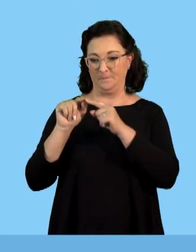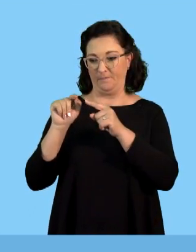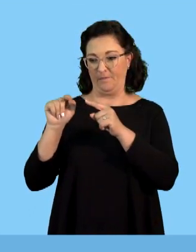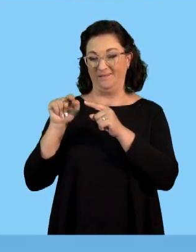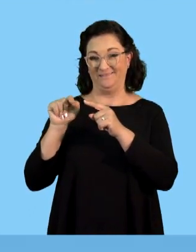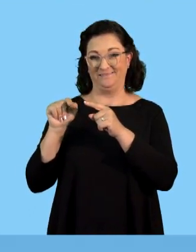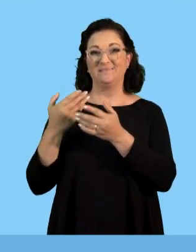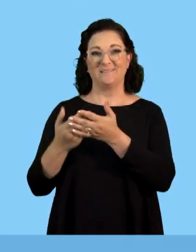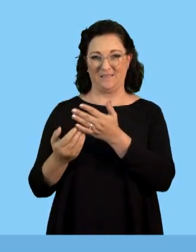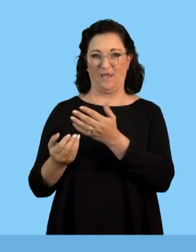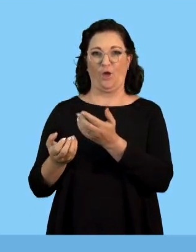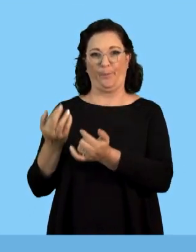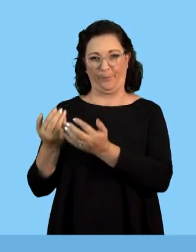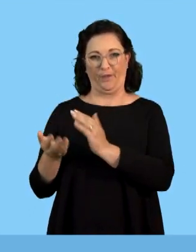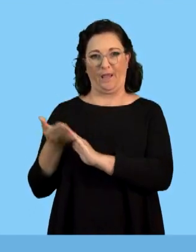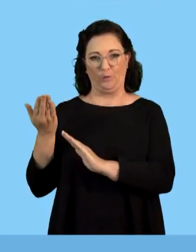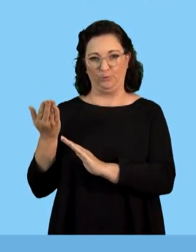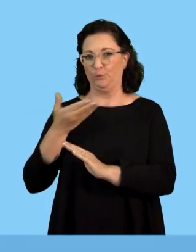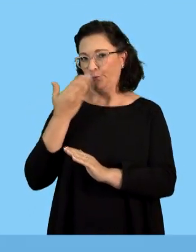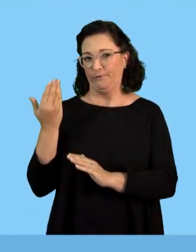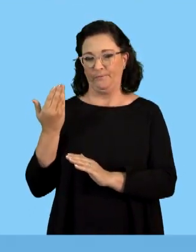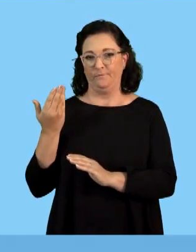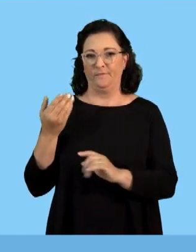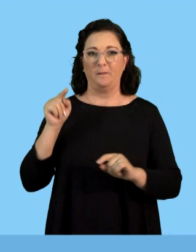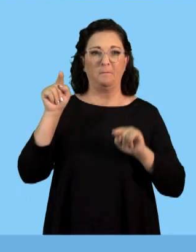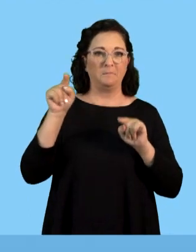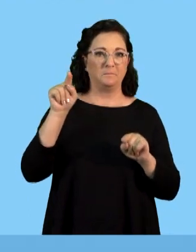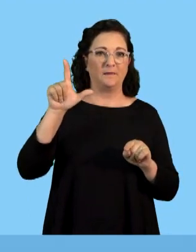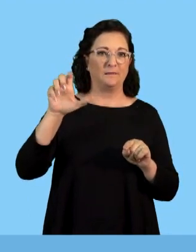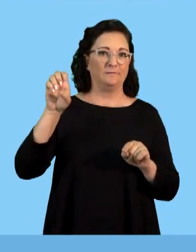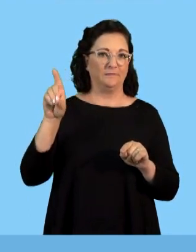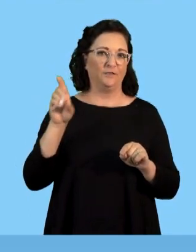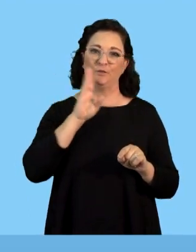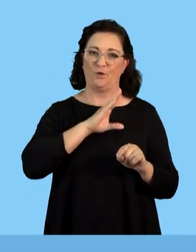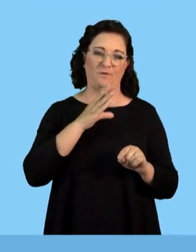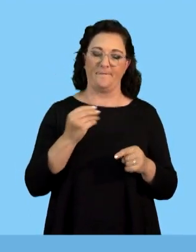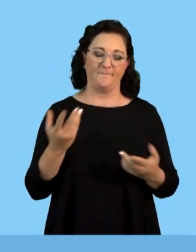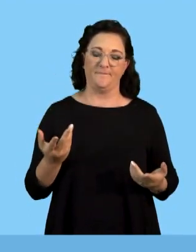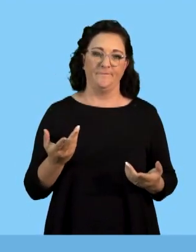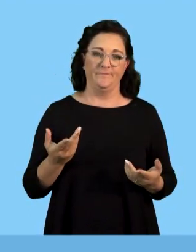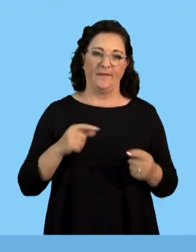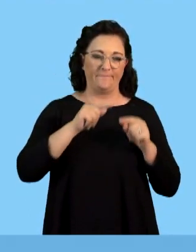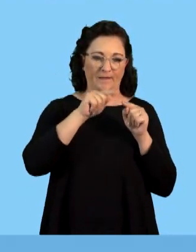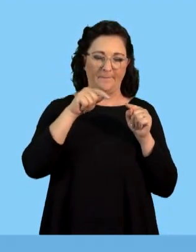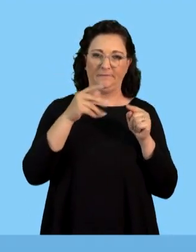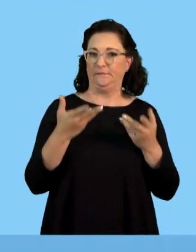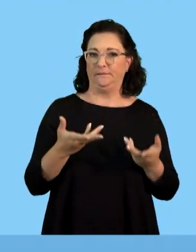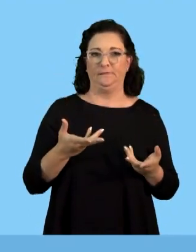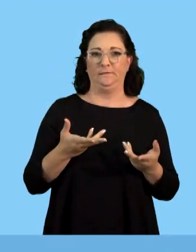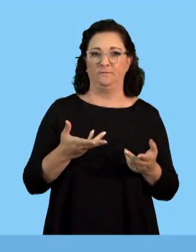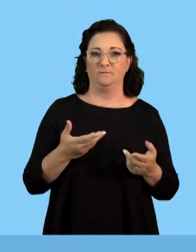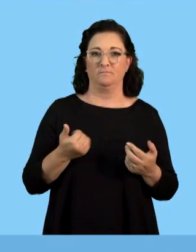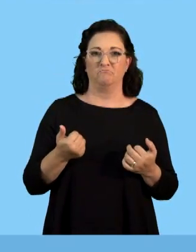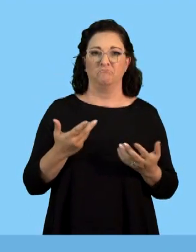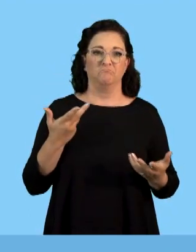that means we need to replace the light bulb. However, for the LED, it doesn't have a filament, so it won't burn out. And also,